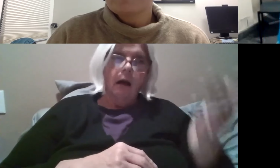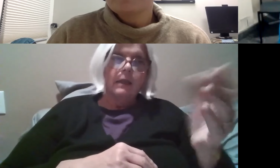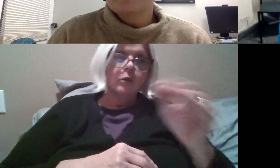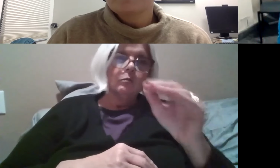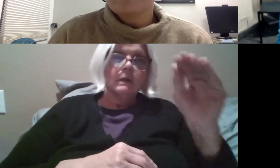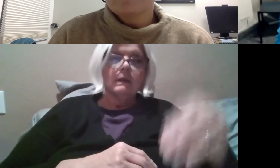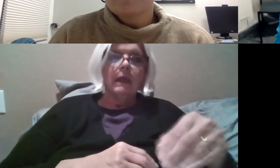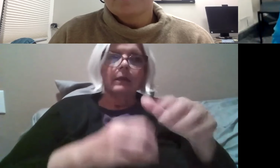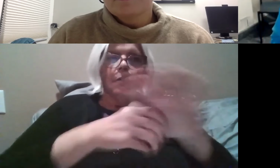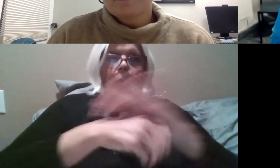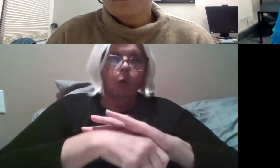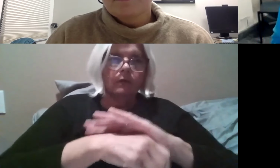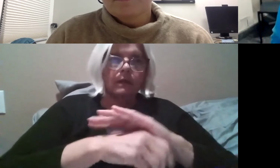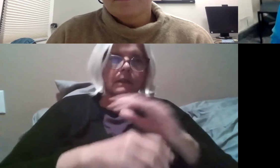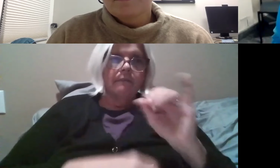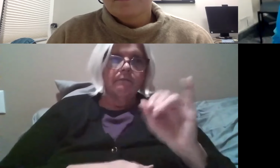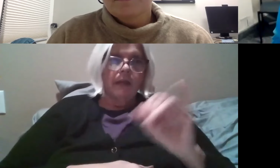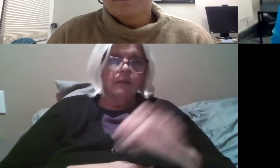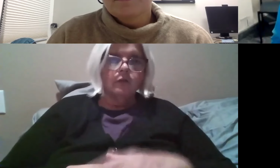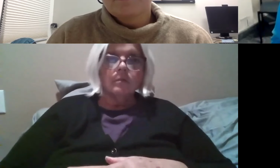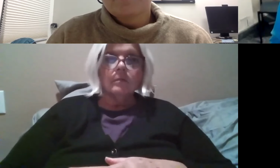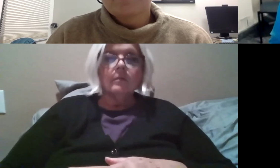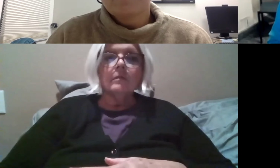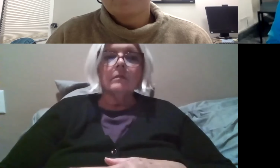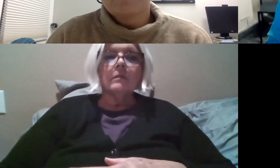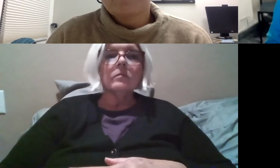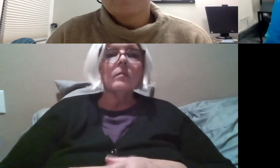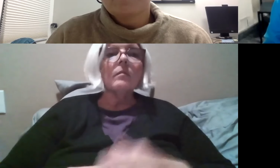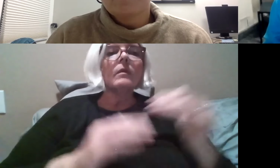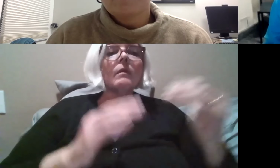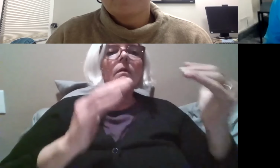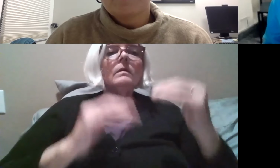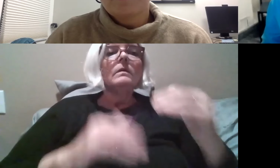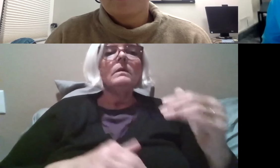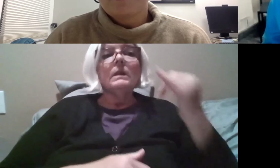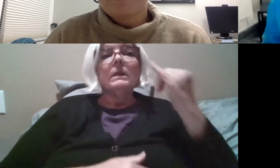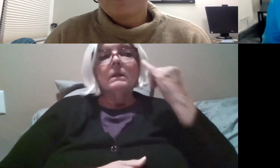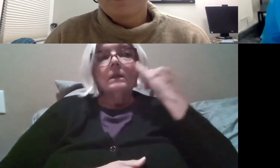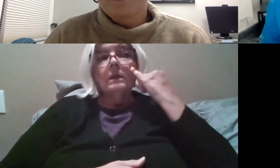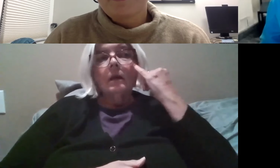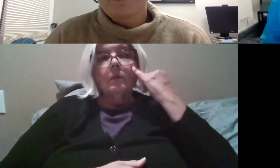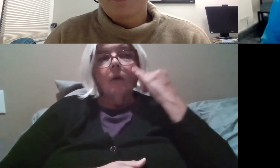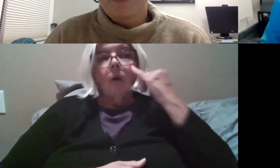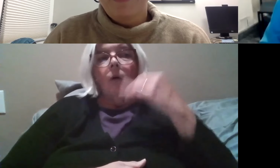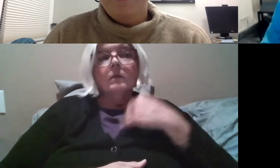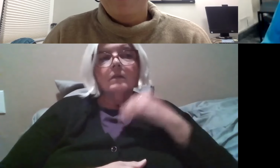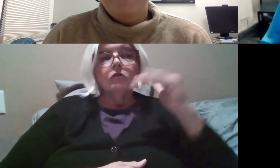What happens if a child gets sick with COVID between the first and the second dose?